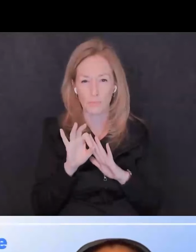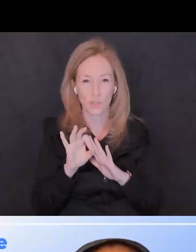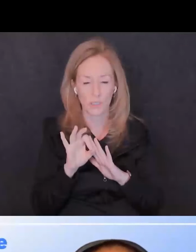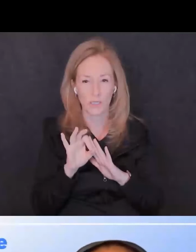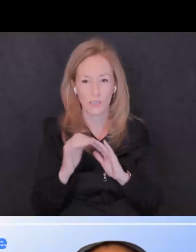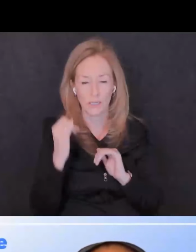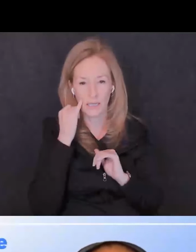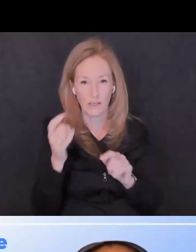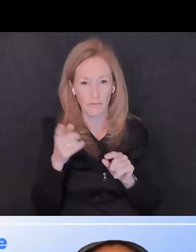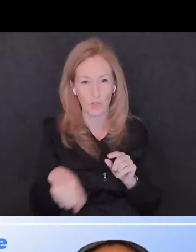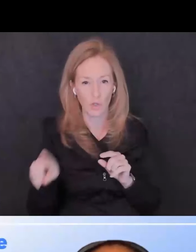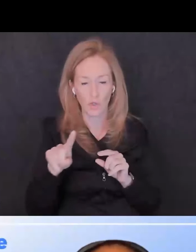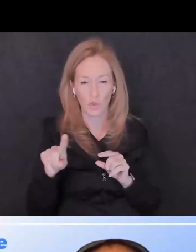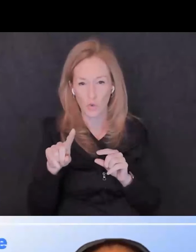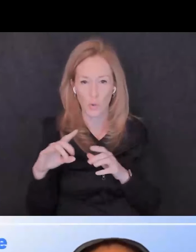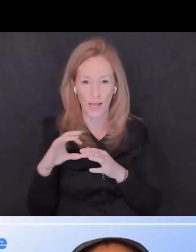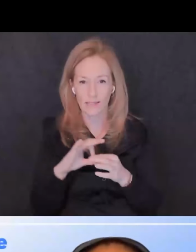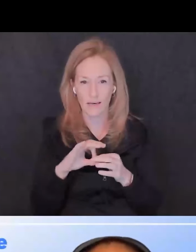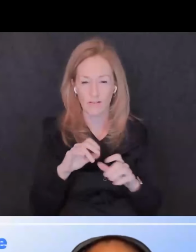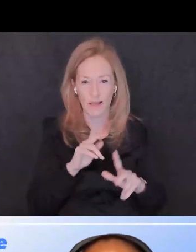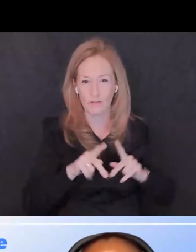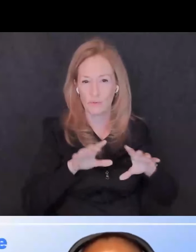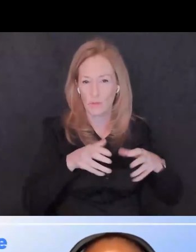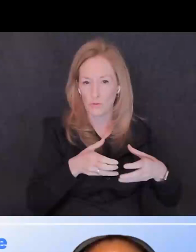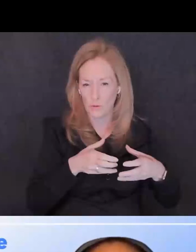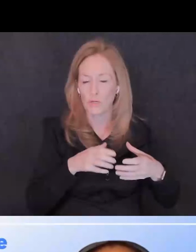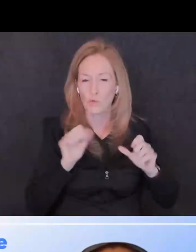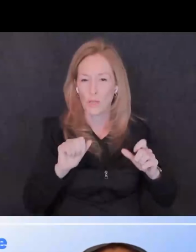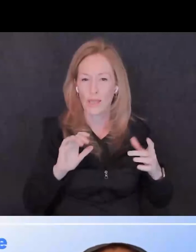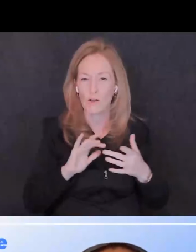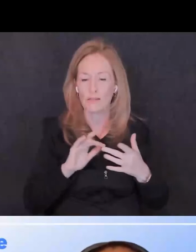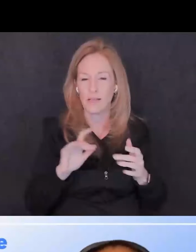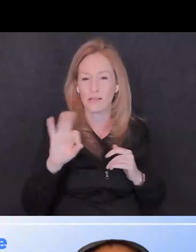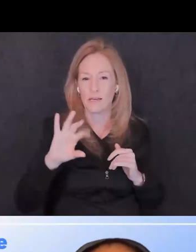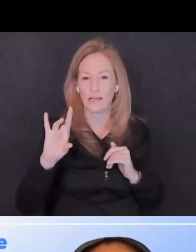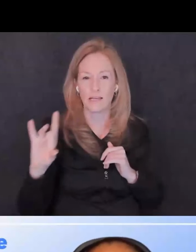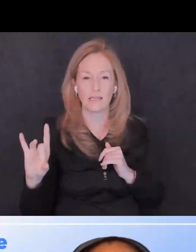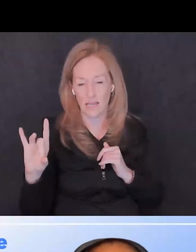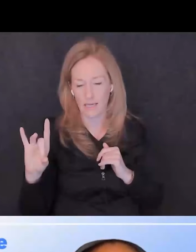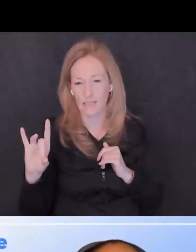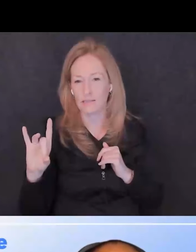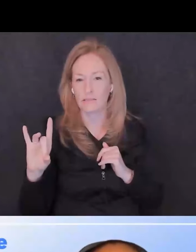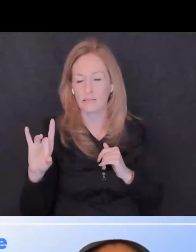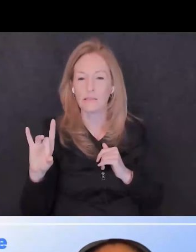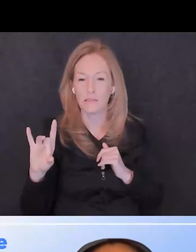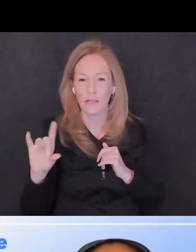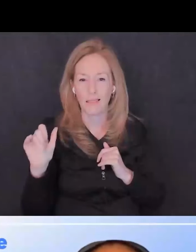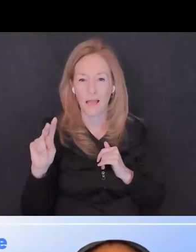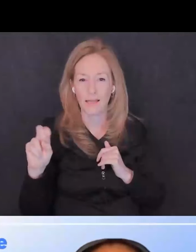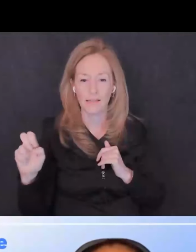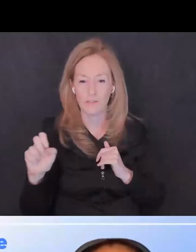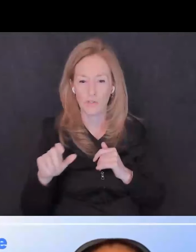identify as LGBTQ youth to reach out to the 988 Lifeline. You can press 3, and that has recently expanded